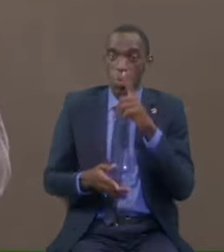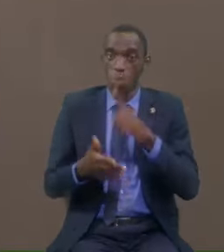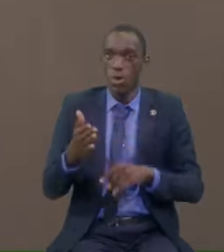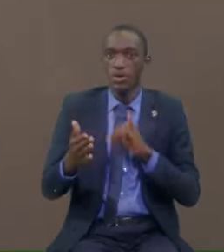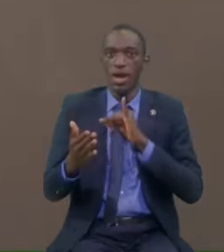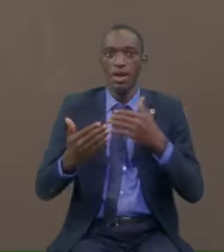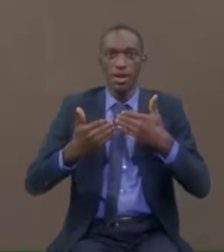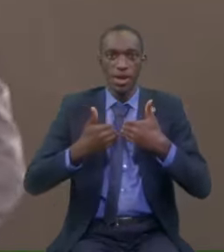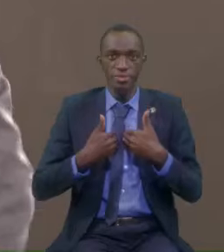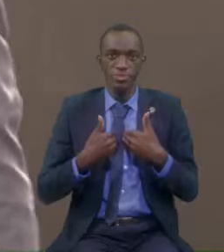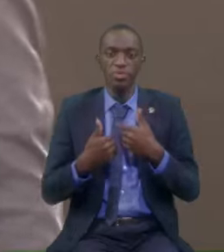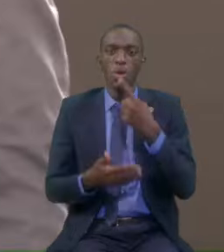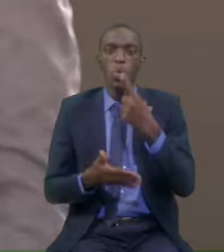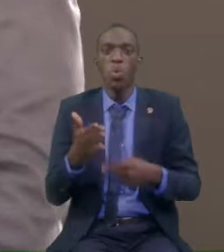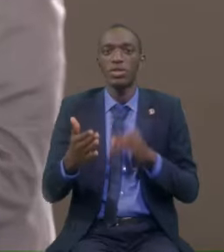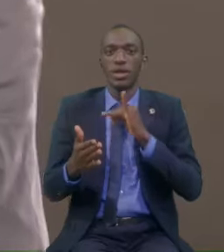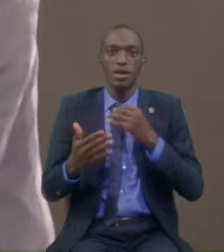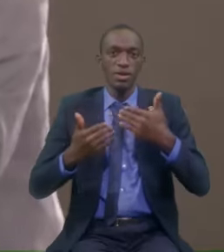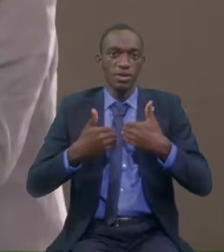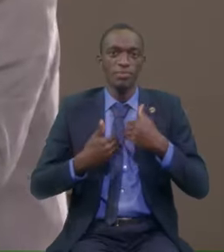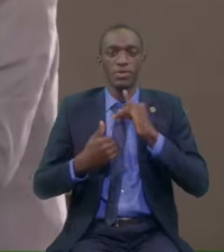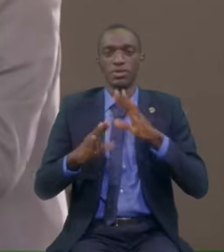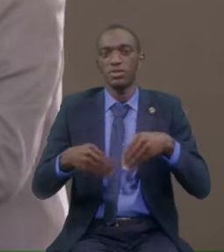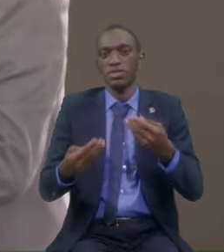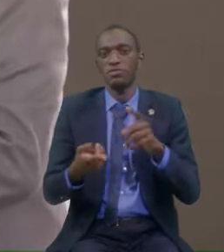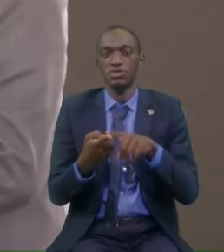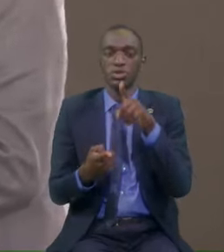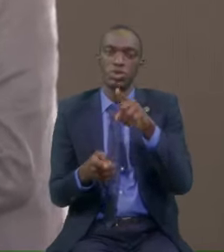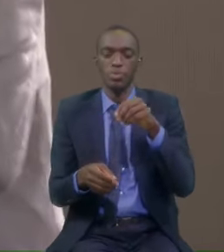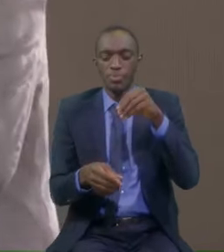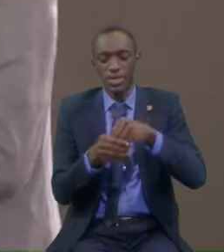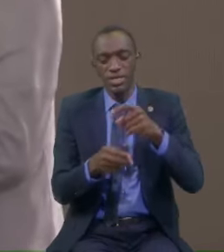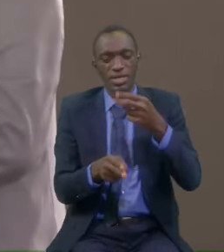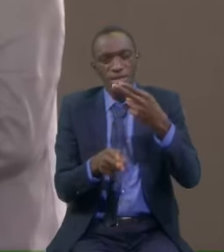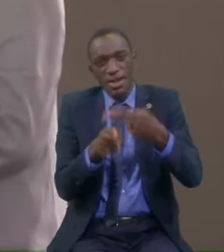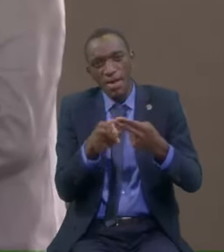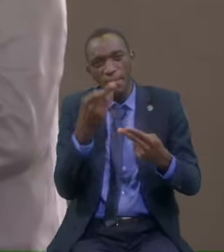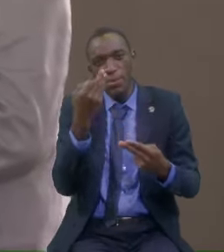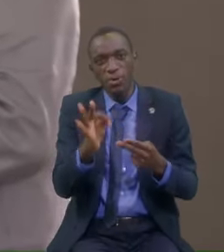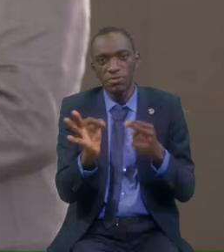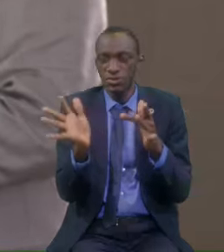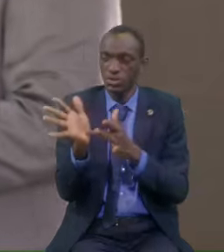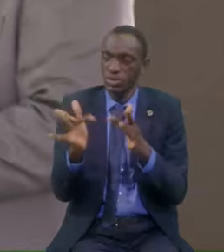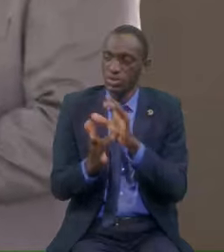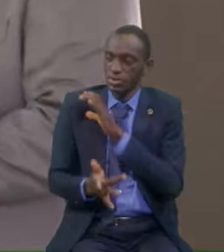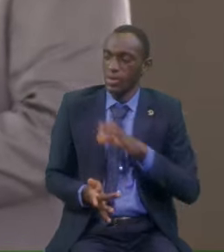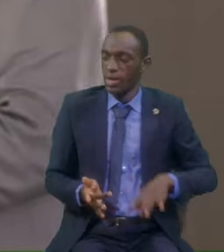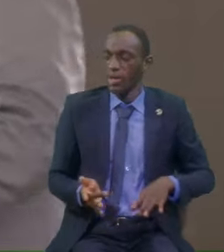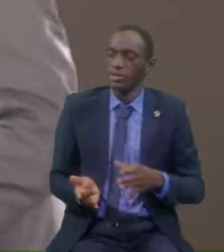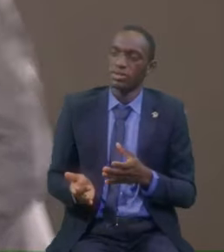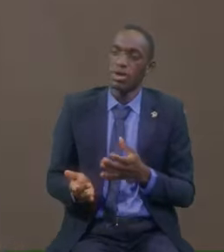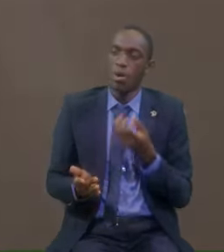what I have, I give unto you in the name of Jesus Christ of